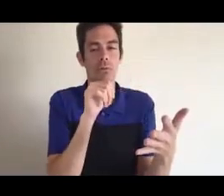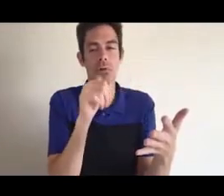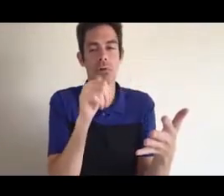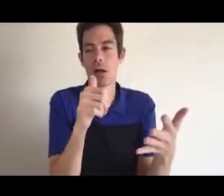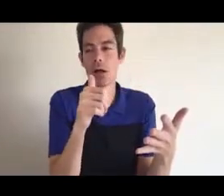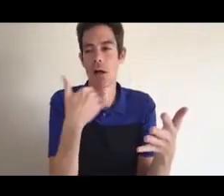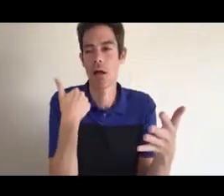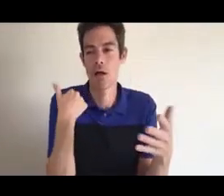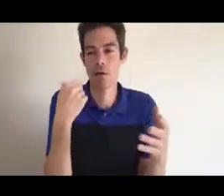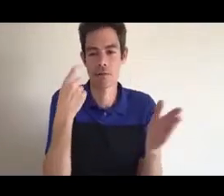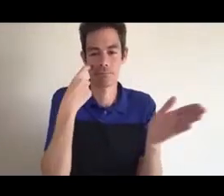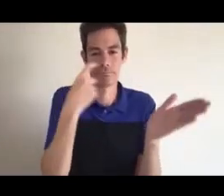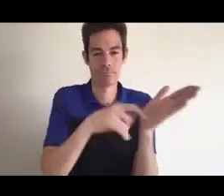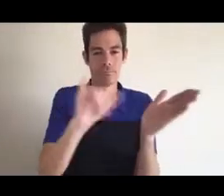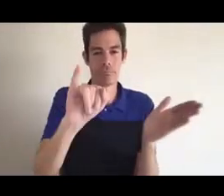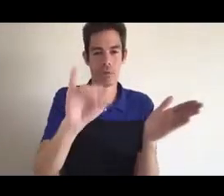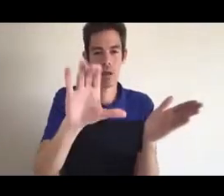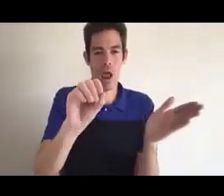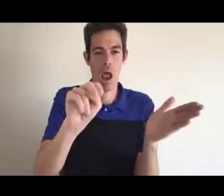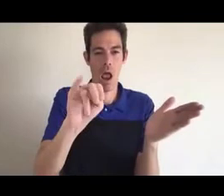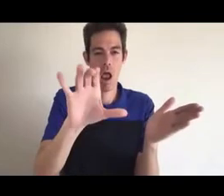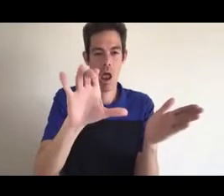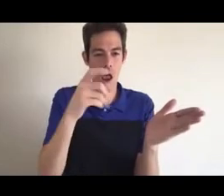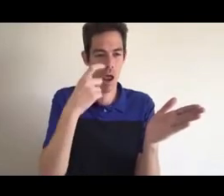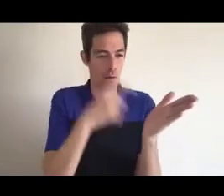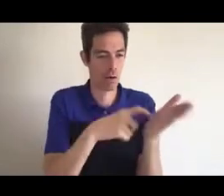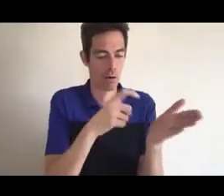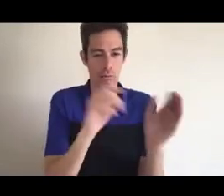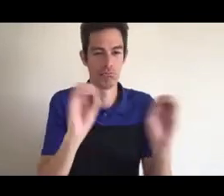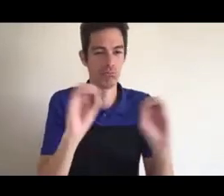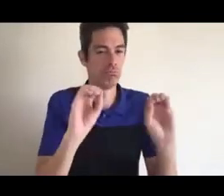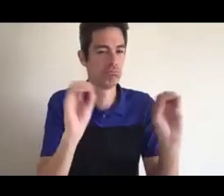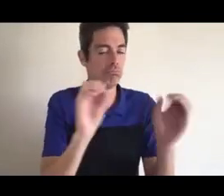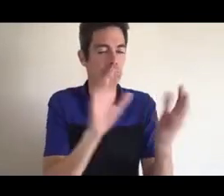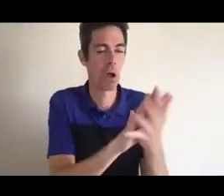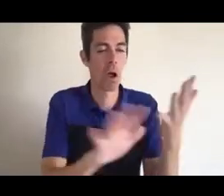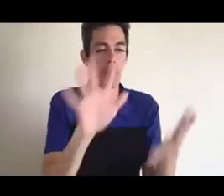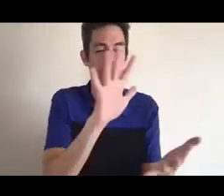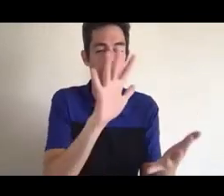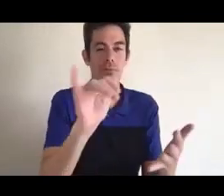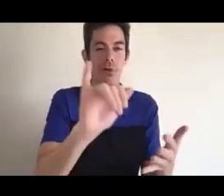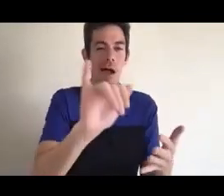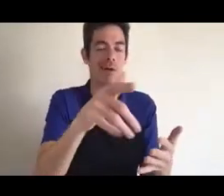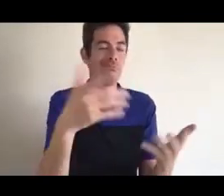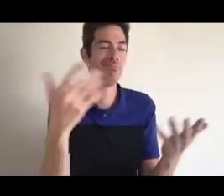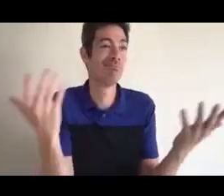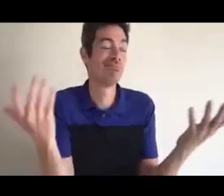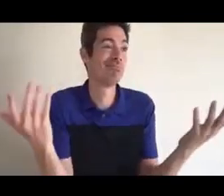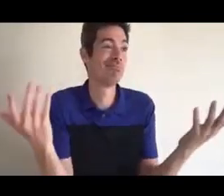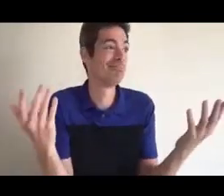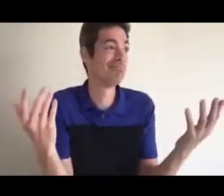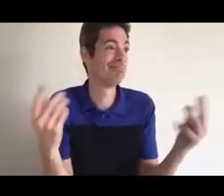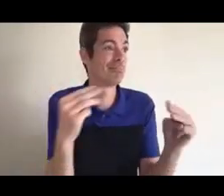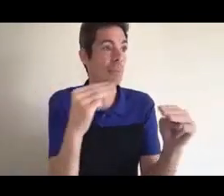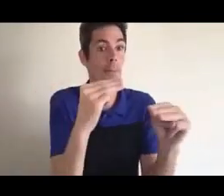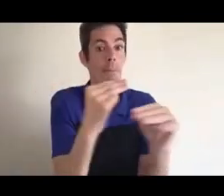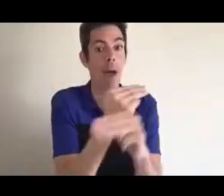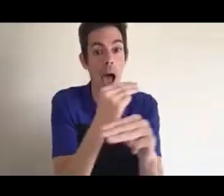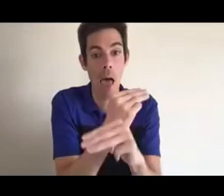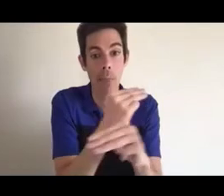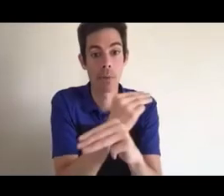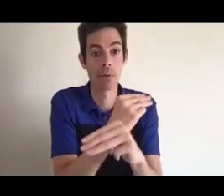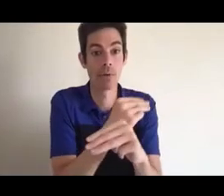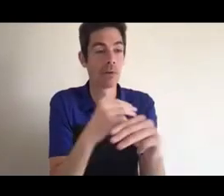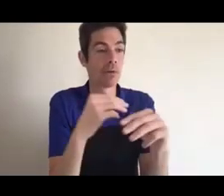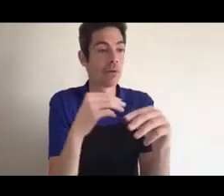abstraction if it doesn't have an iconic form to